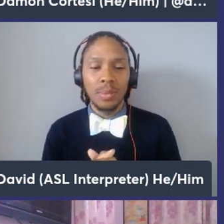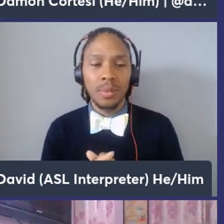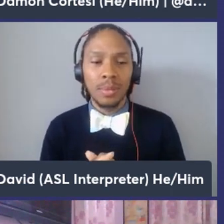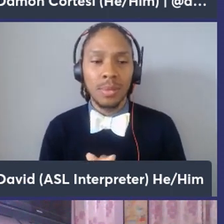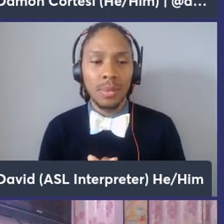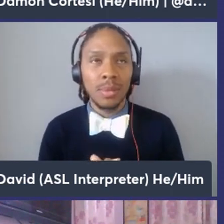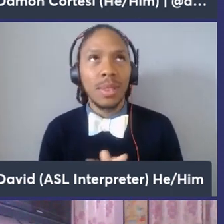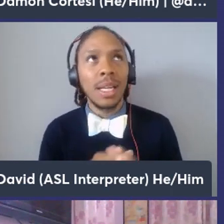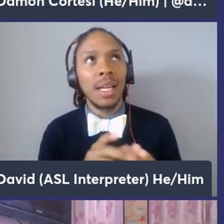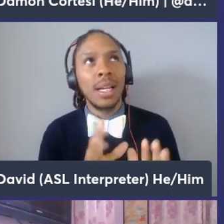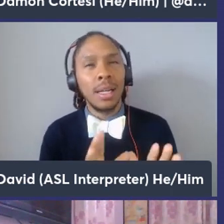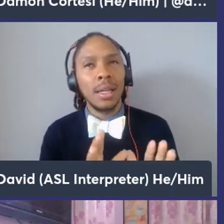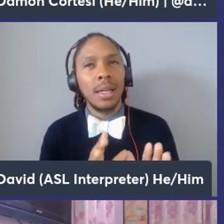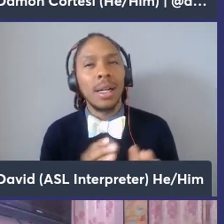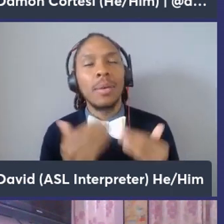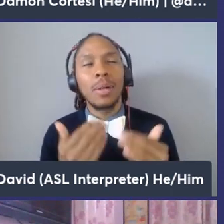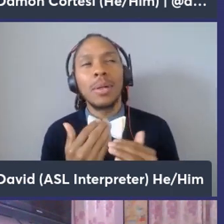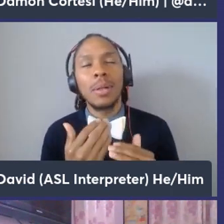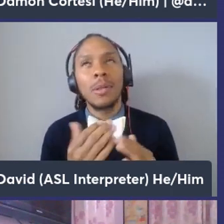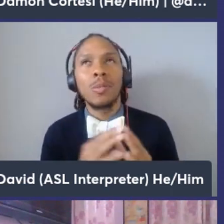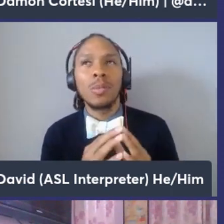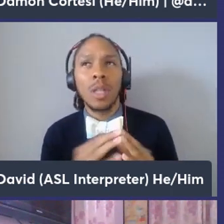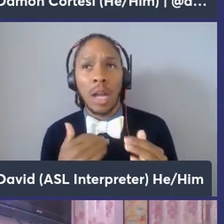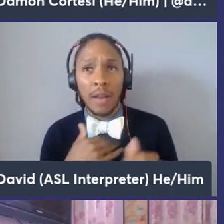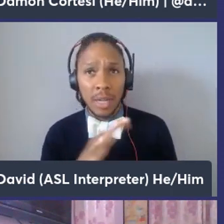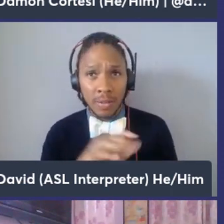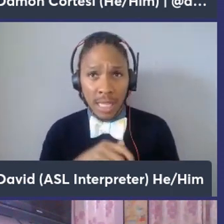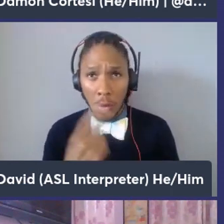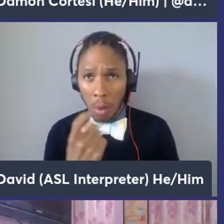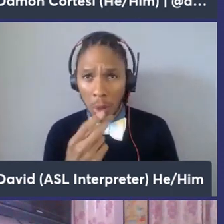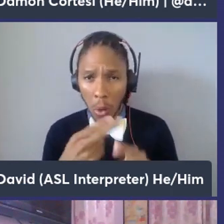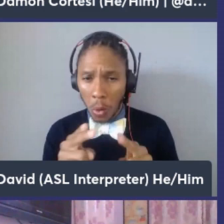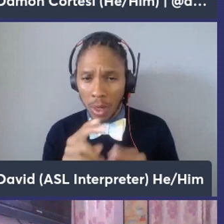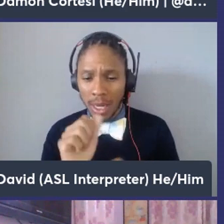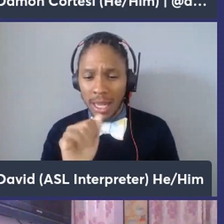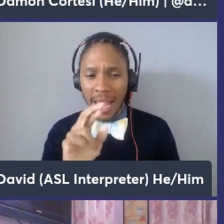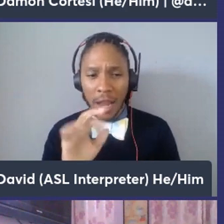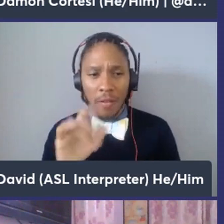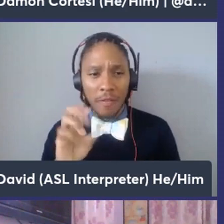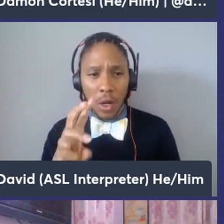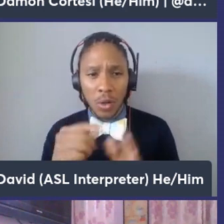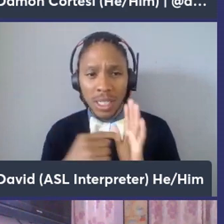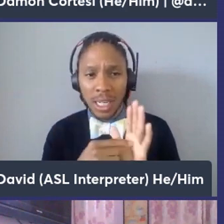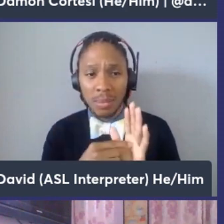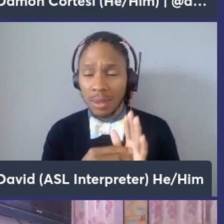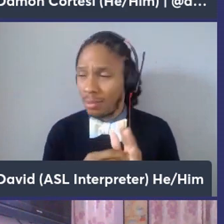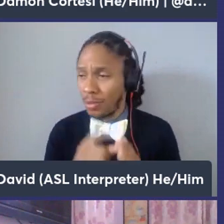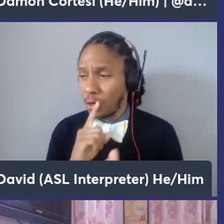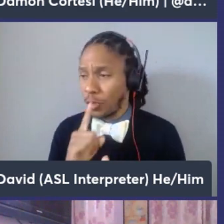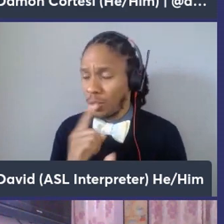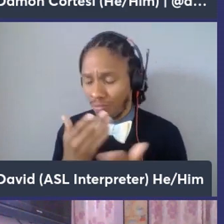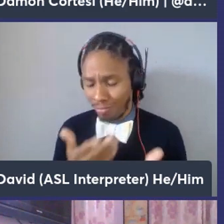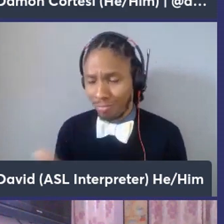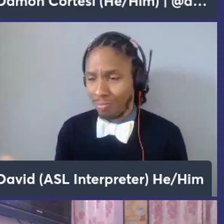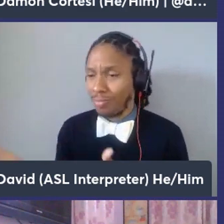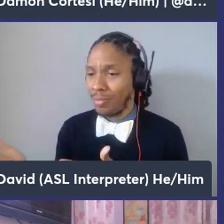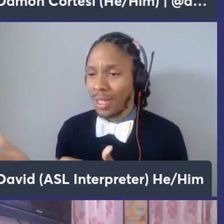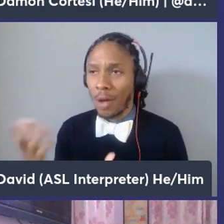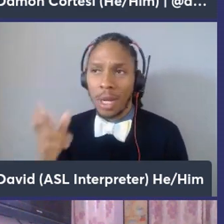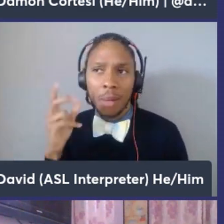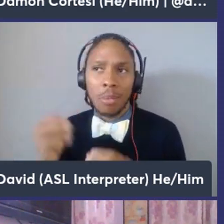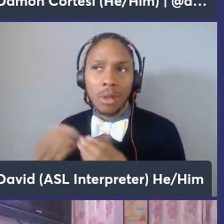And actually, let's do one. Do we have time to do one more quick Airflow demo? Absolutely. I'd love to hear Sweet. more about